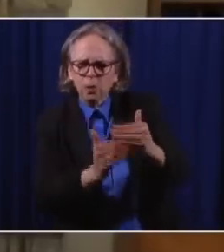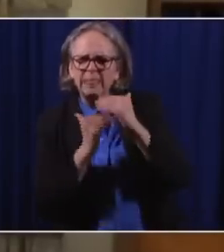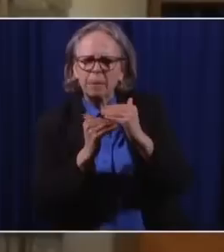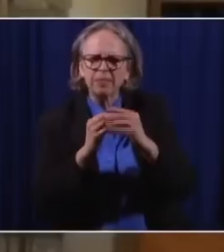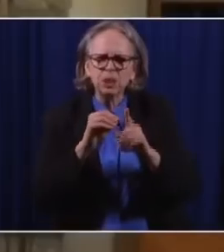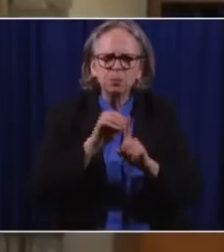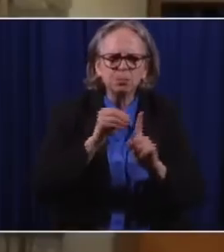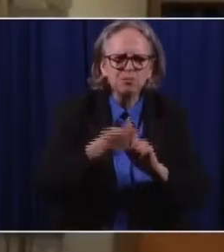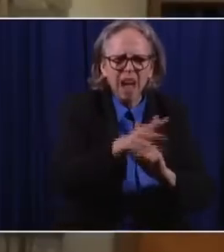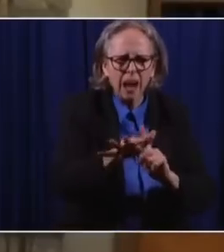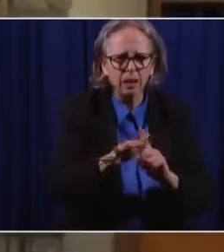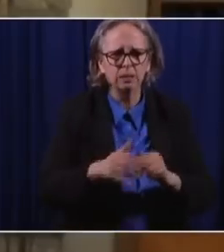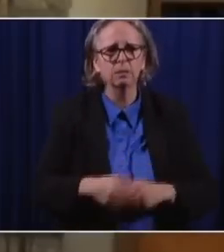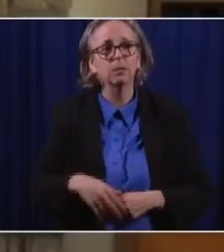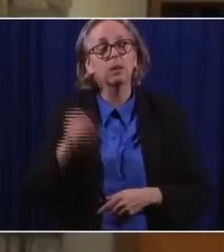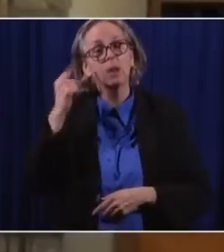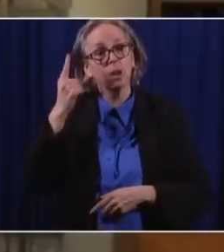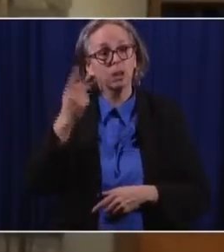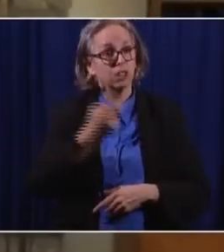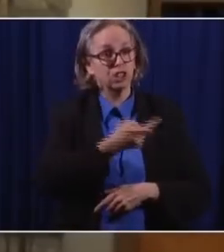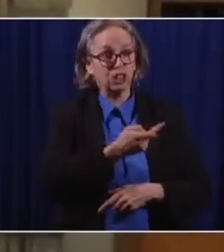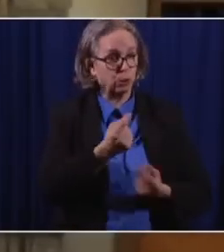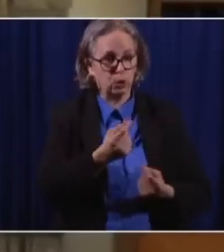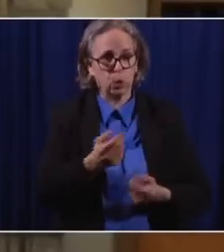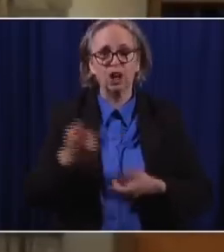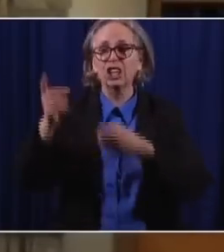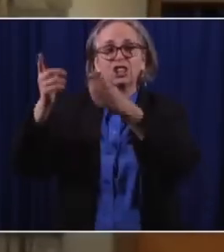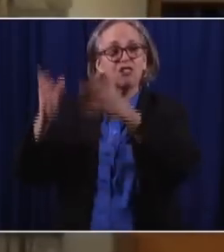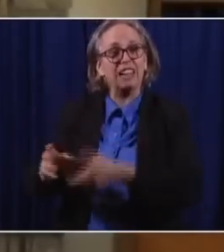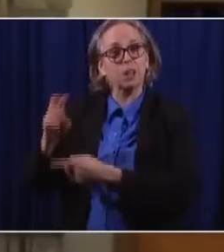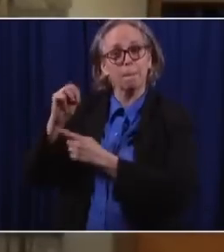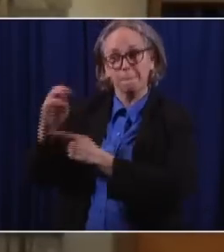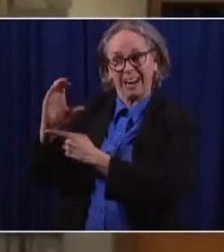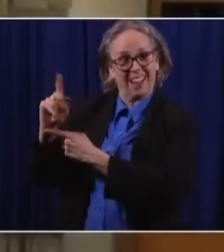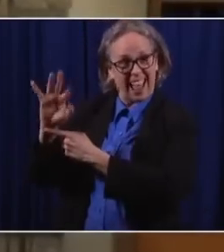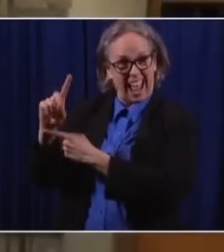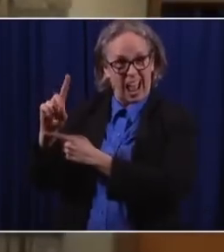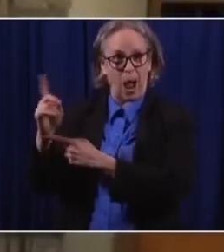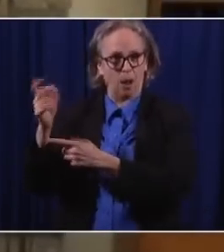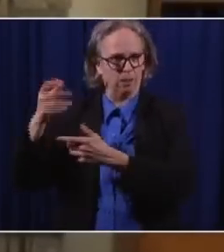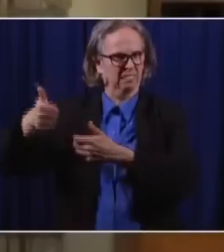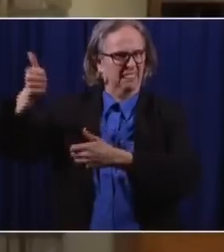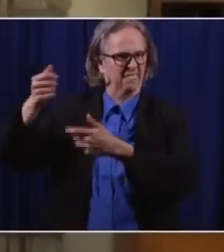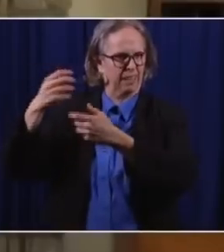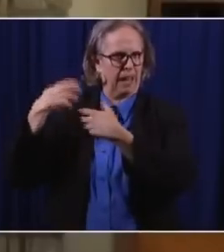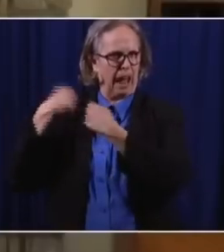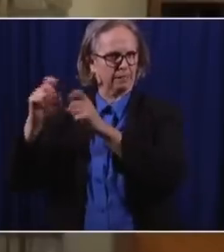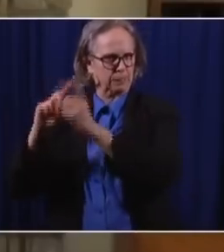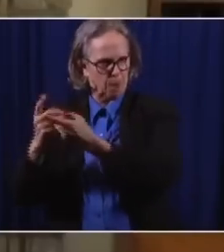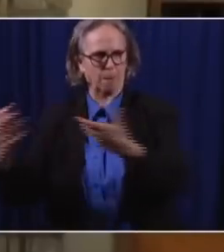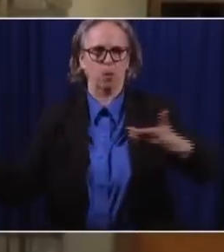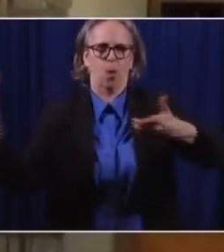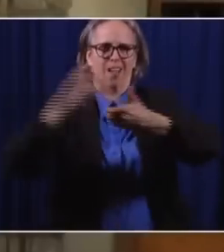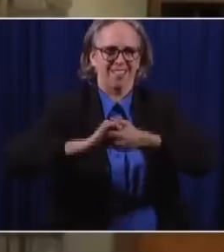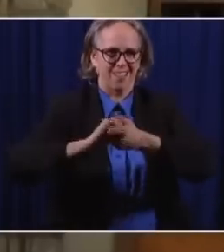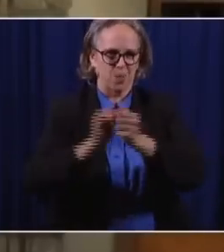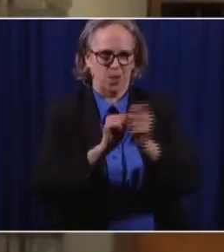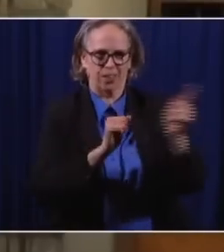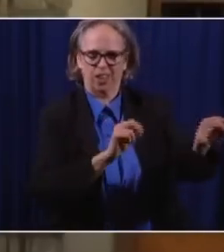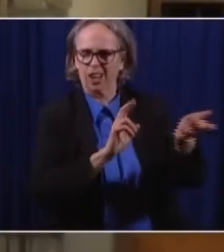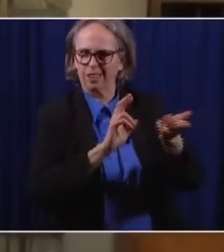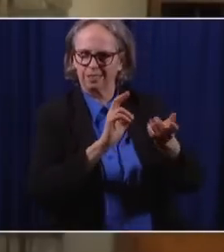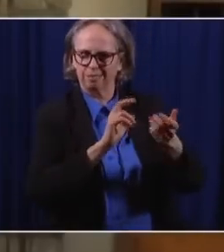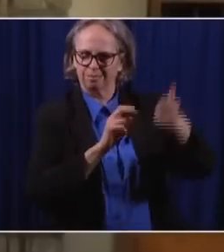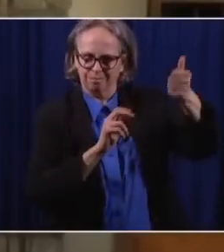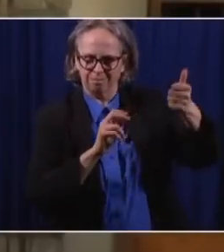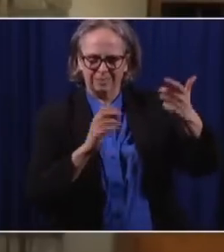to strategically position Ohio to rapidly respond to problems. She will continue to work on the things